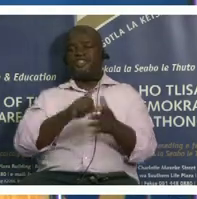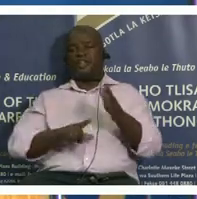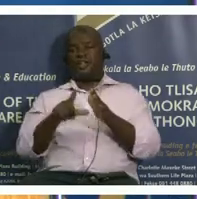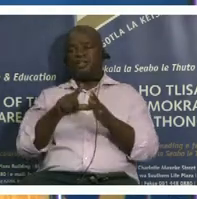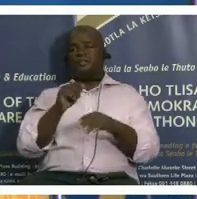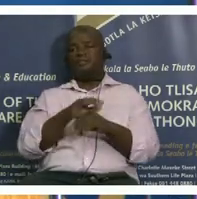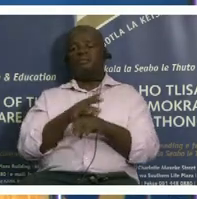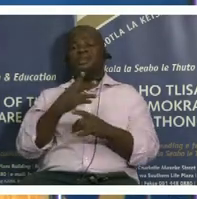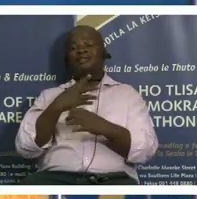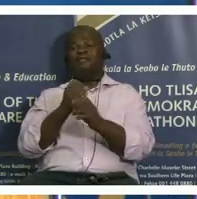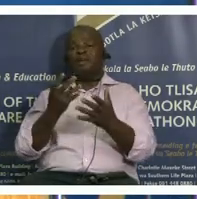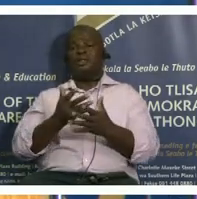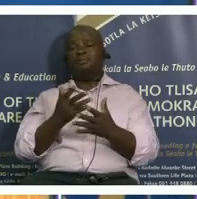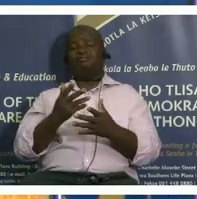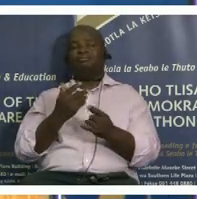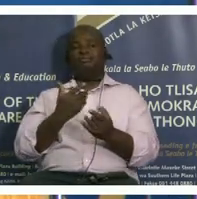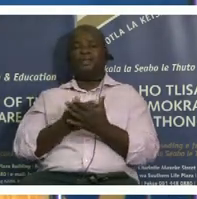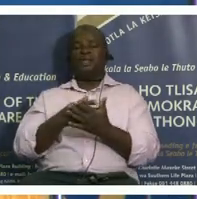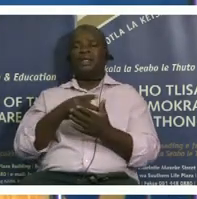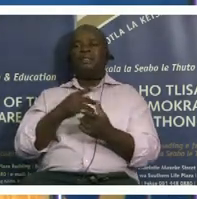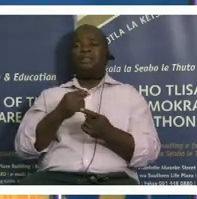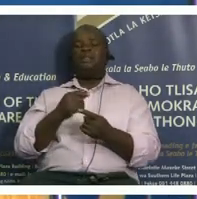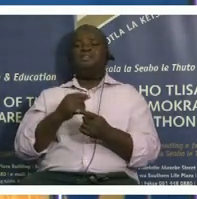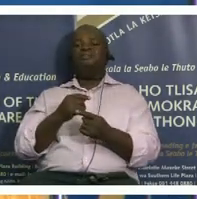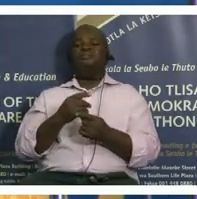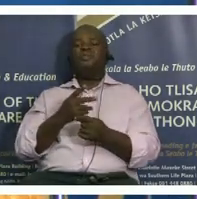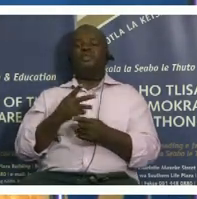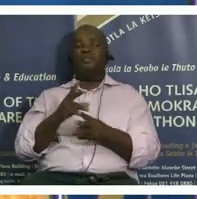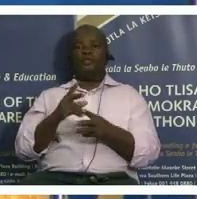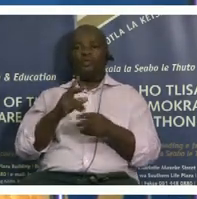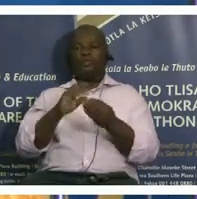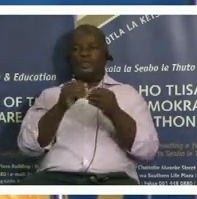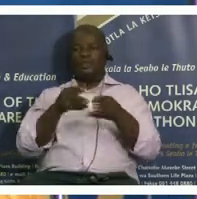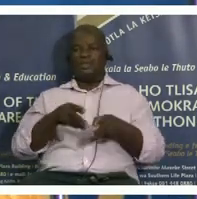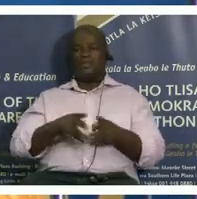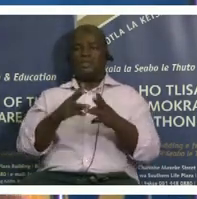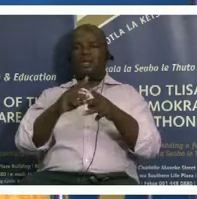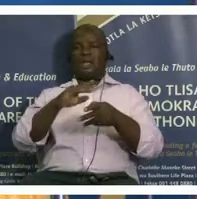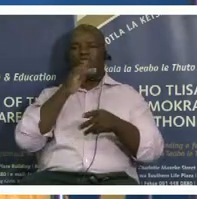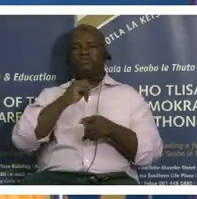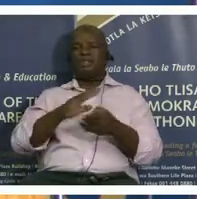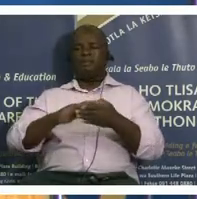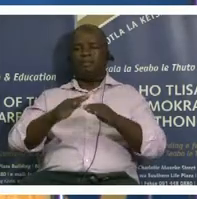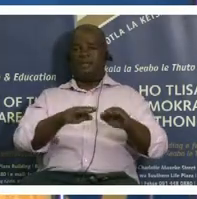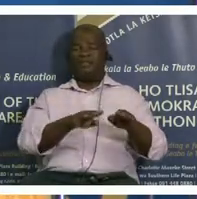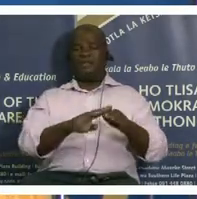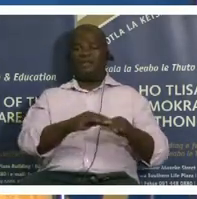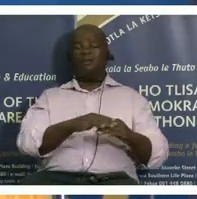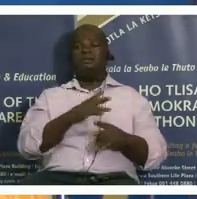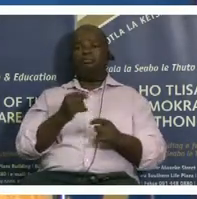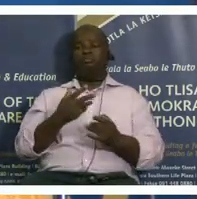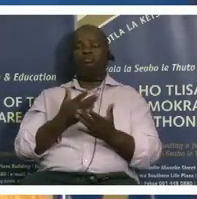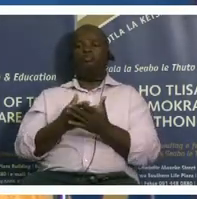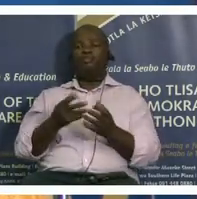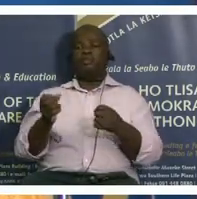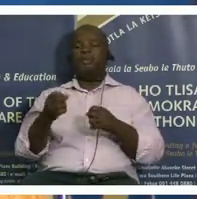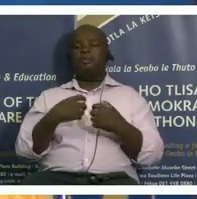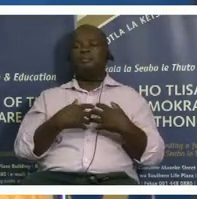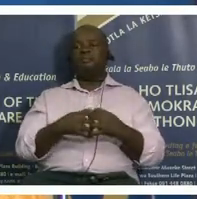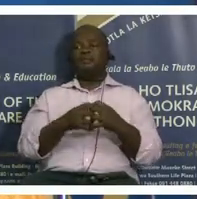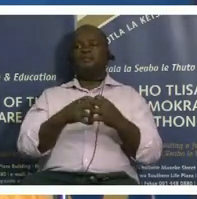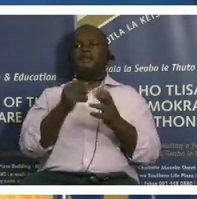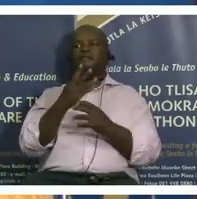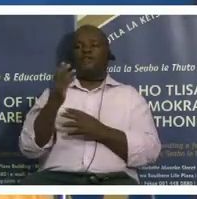on the upgrading of gravel to pave roads, and it created 400 jobs.